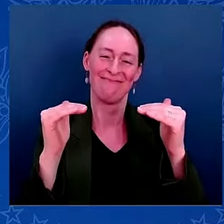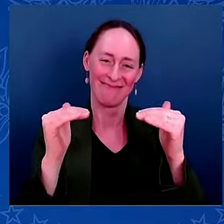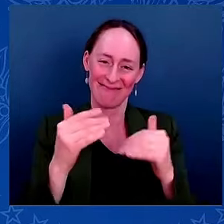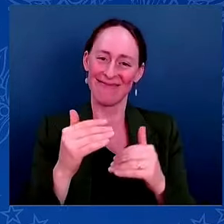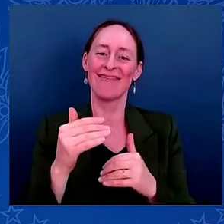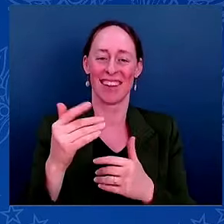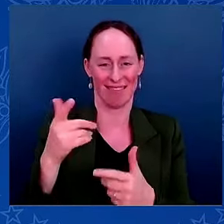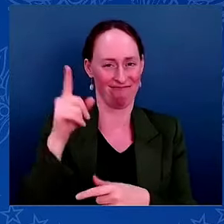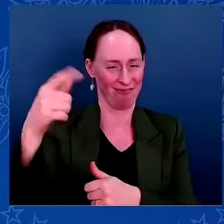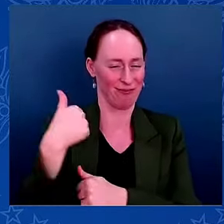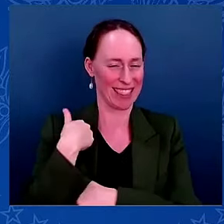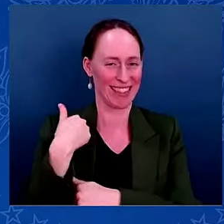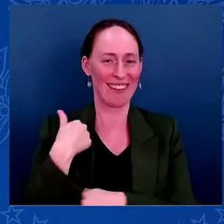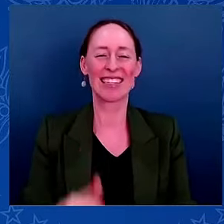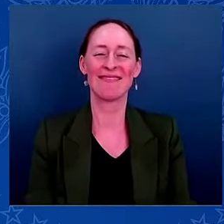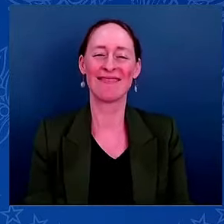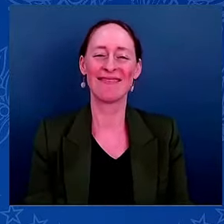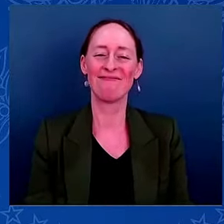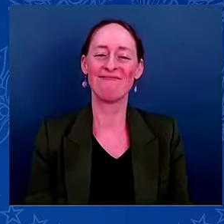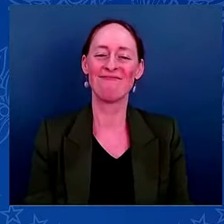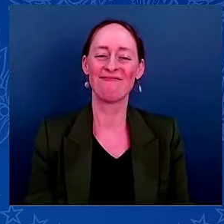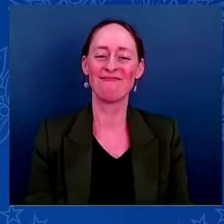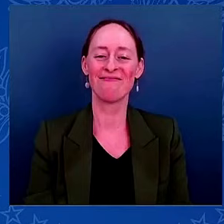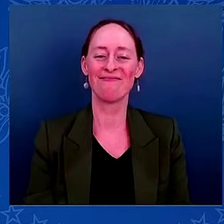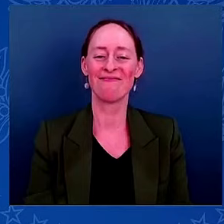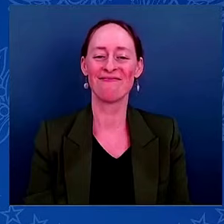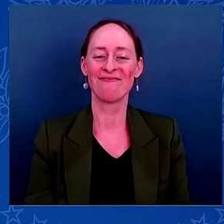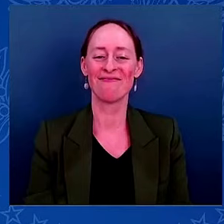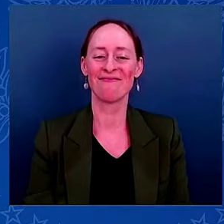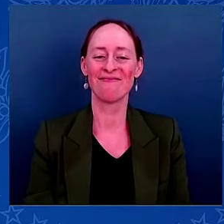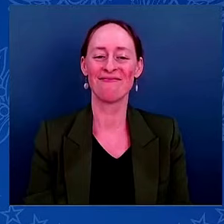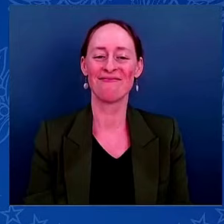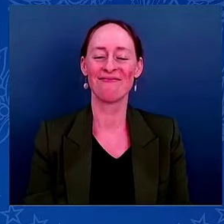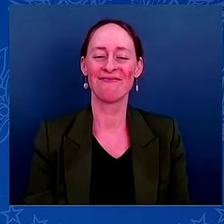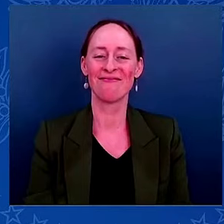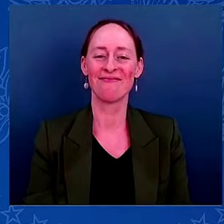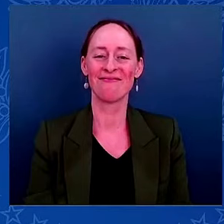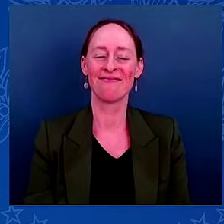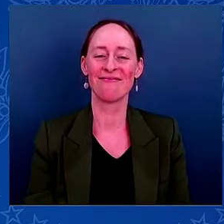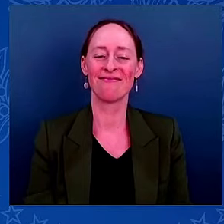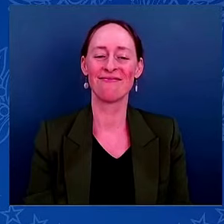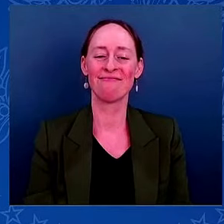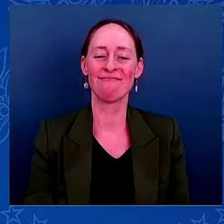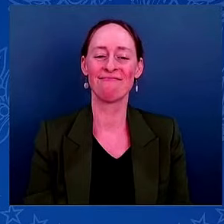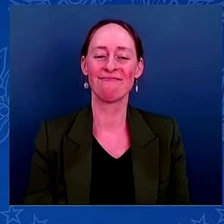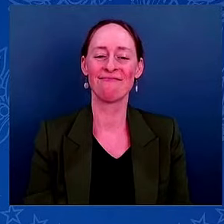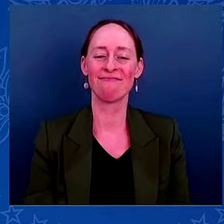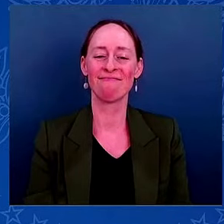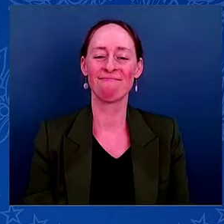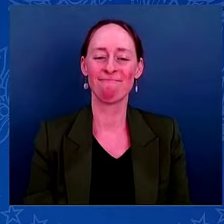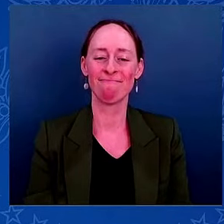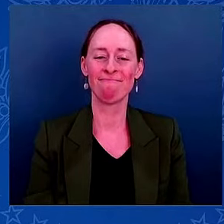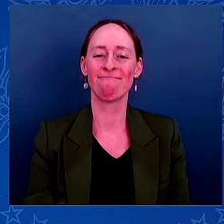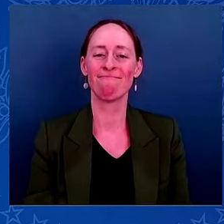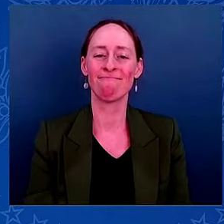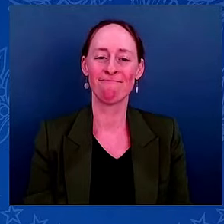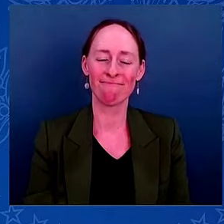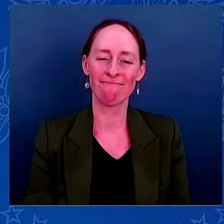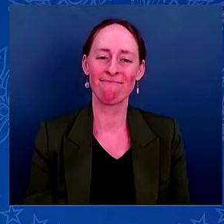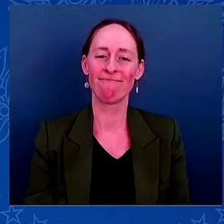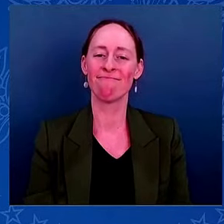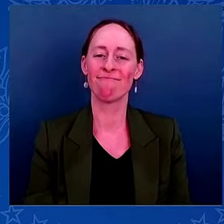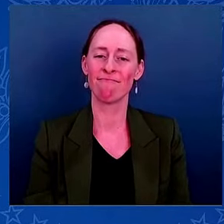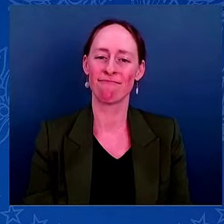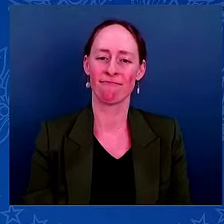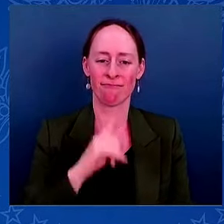event. You know, the fact is that they're an incredible family, as all of you are. It's great to hear so